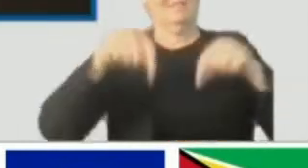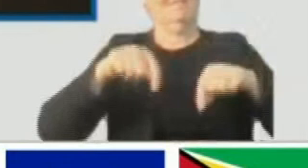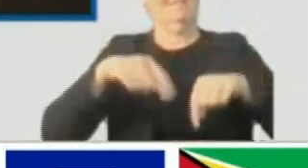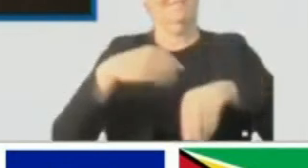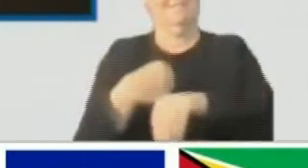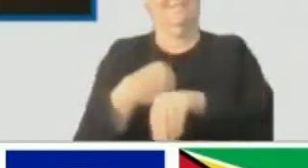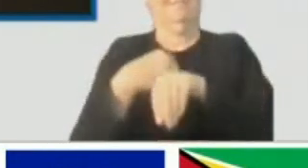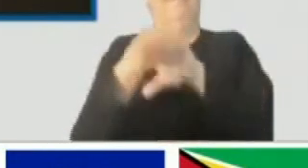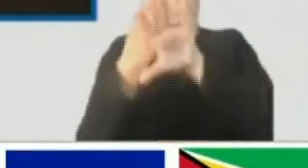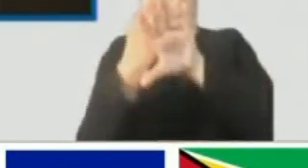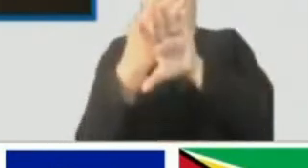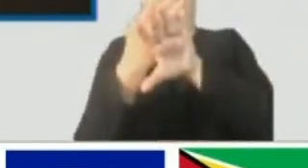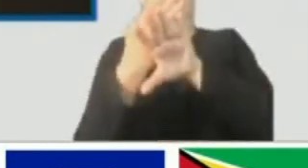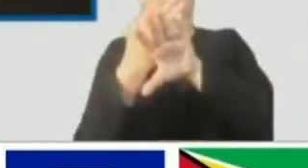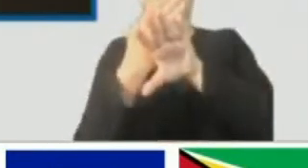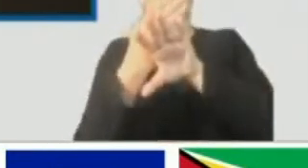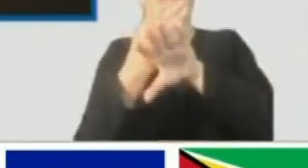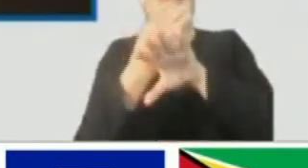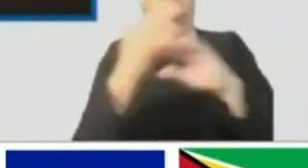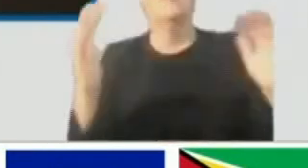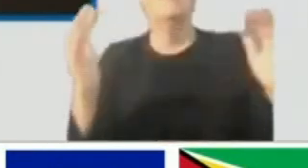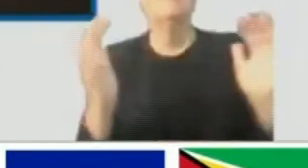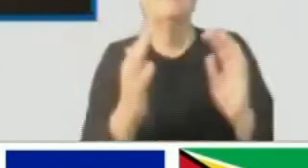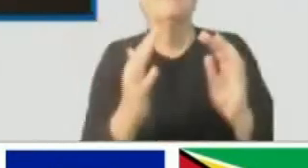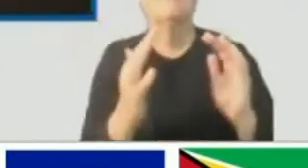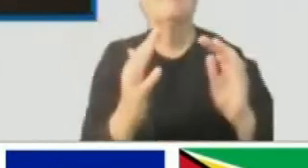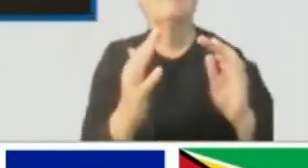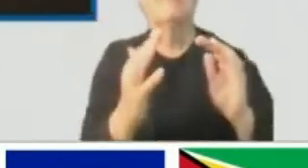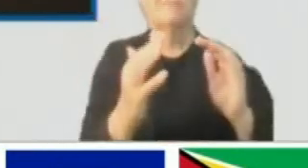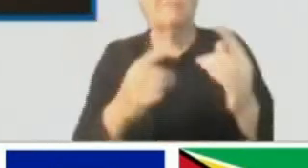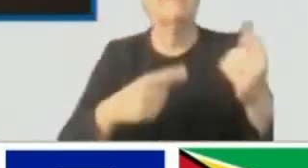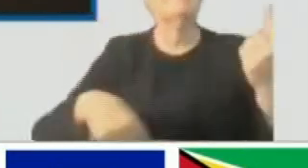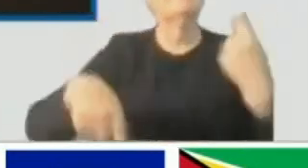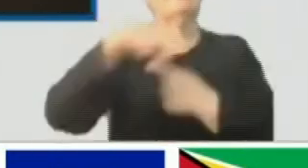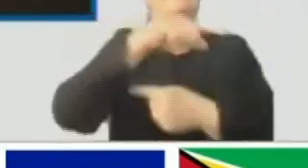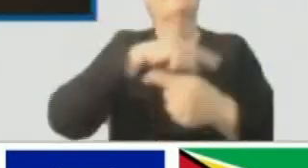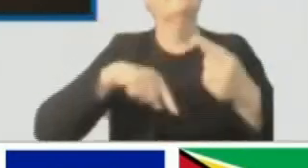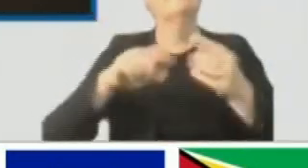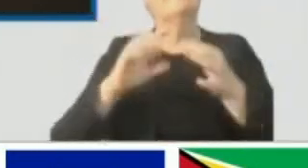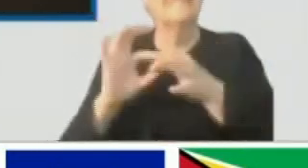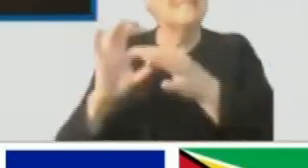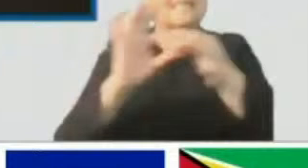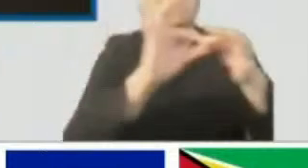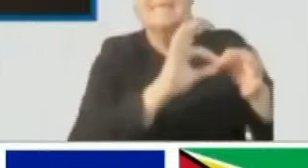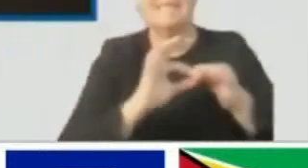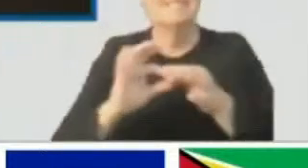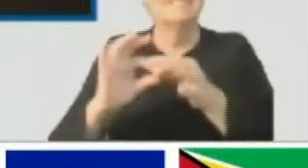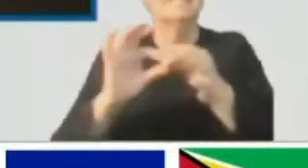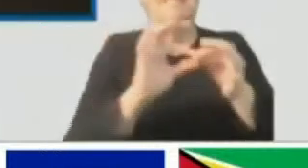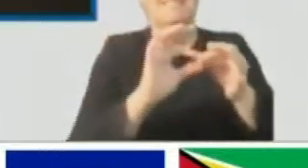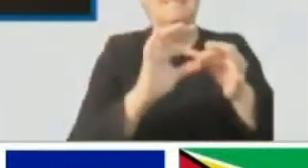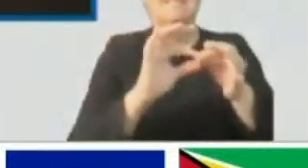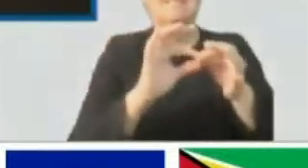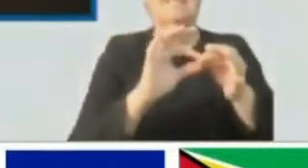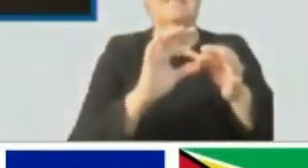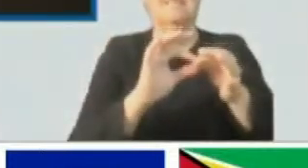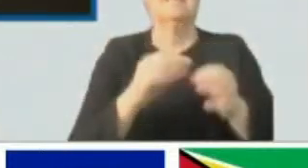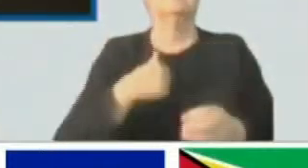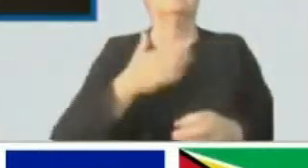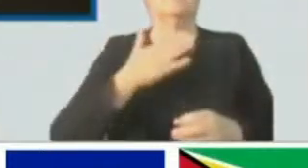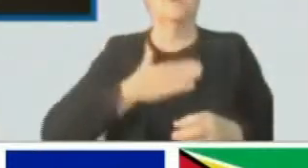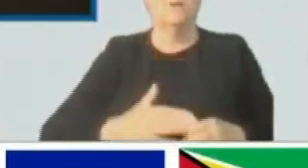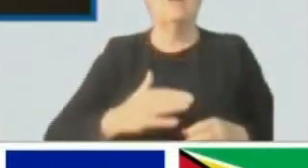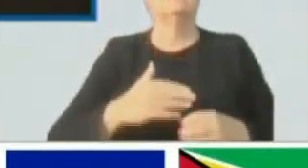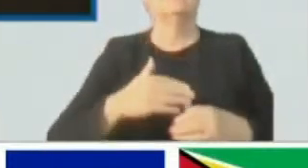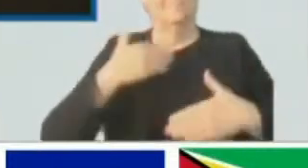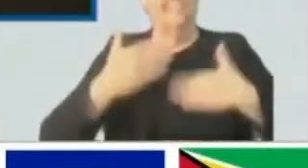collectively our determination to overcome the effects of disaster in all its forms.